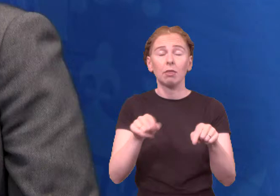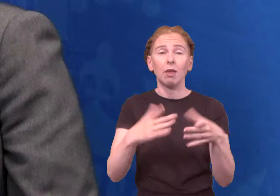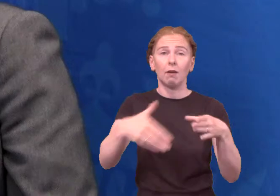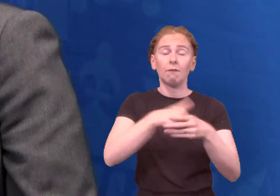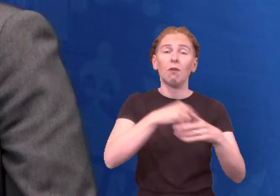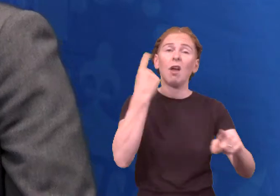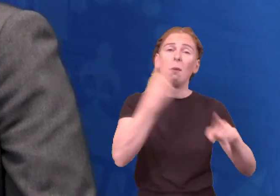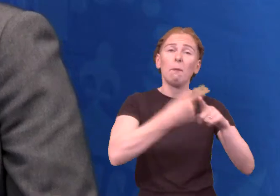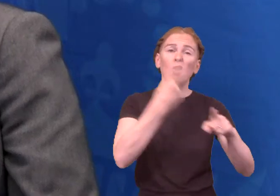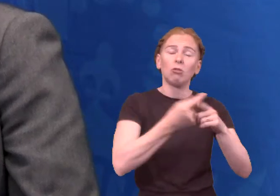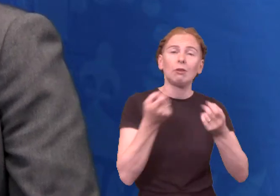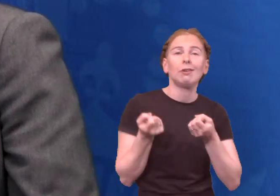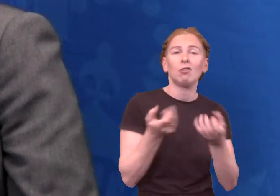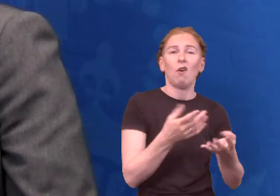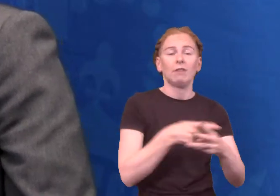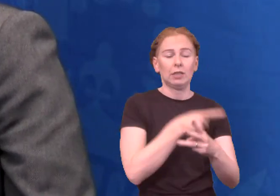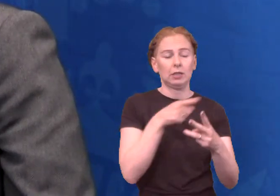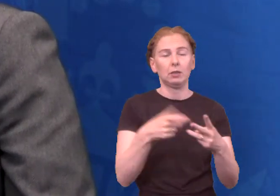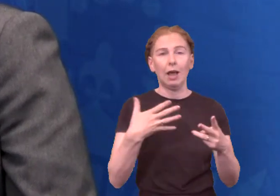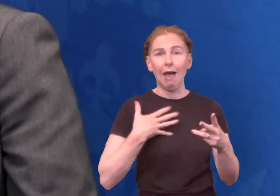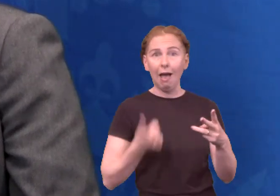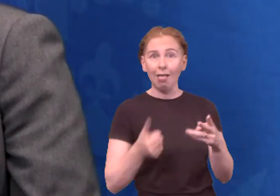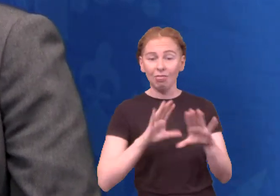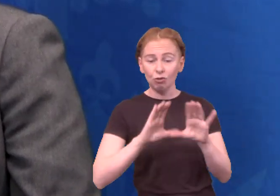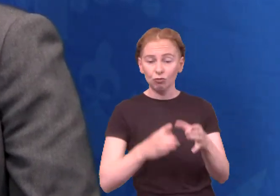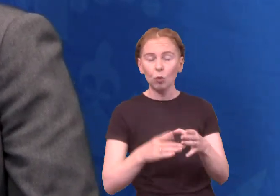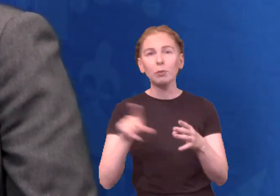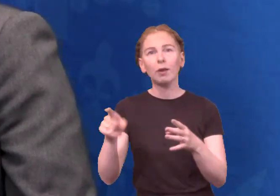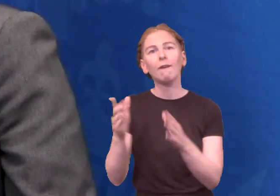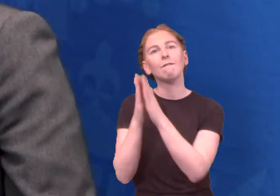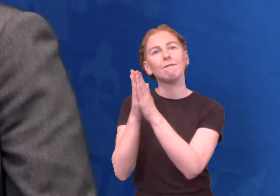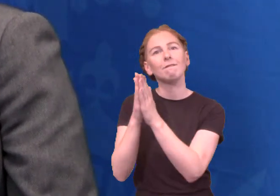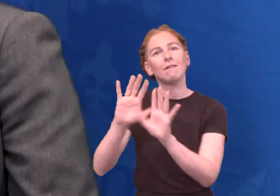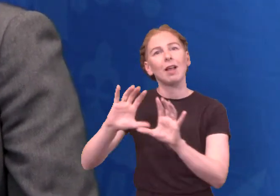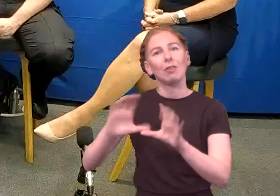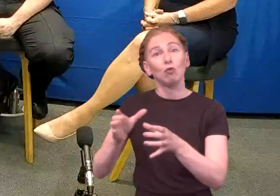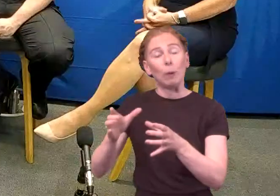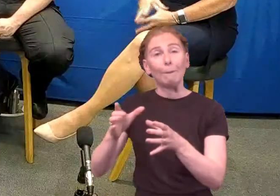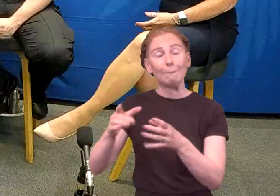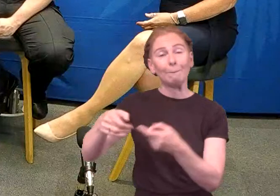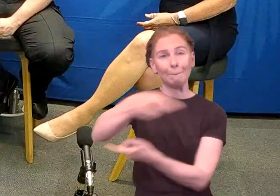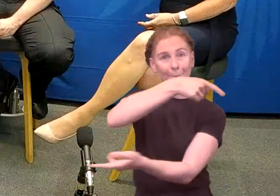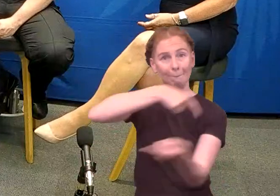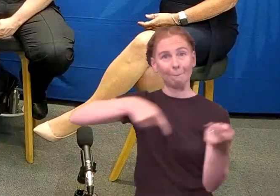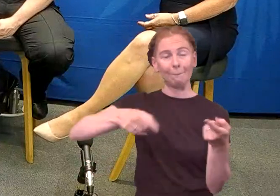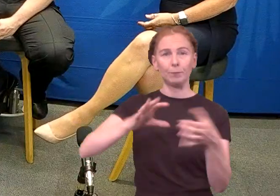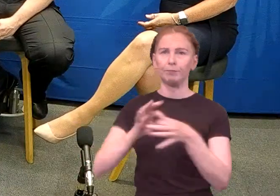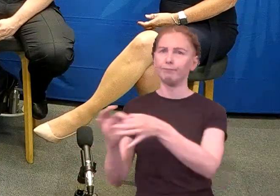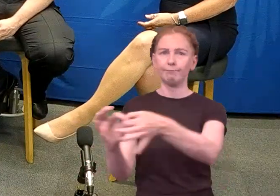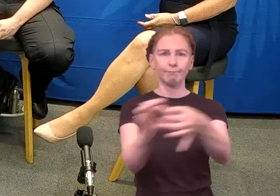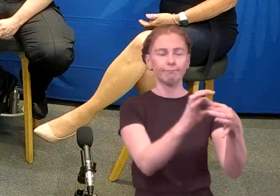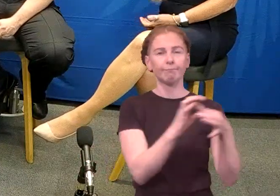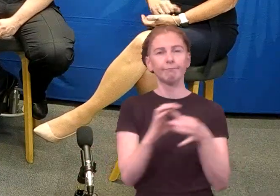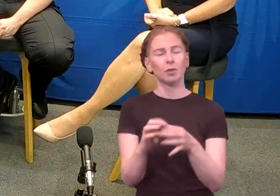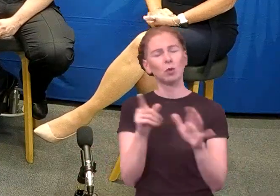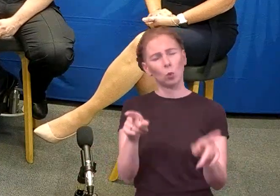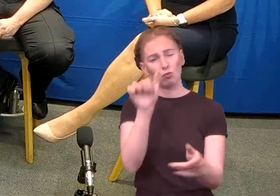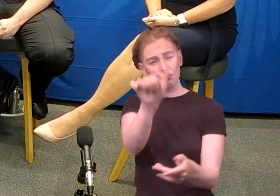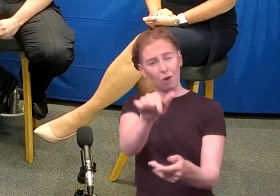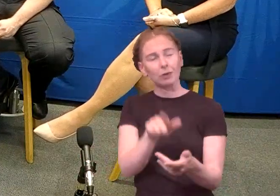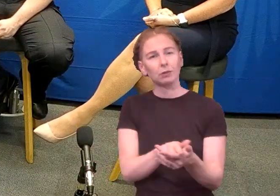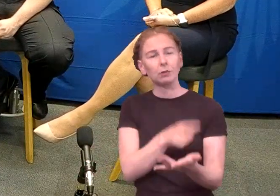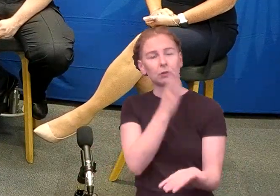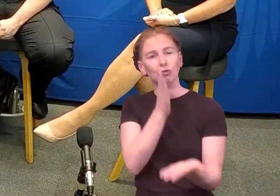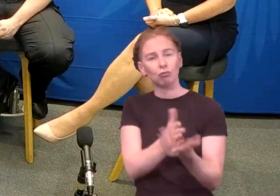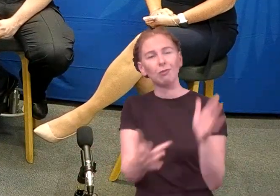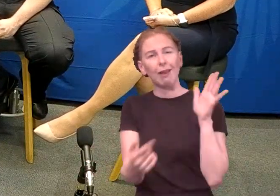health and faith groups are included in there as well. So absolutely, it's really really